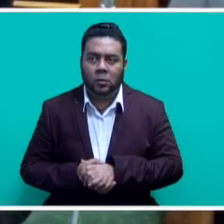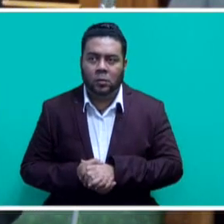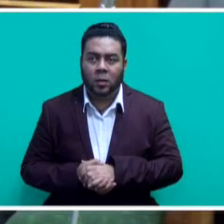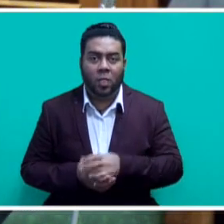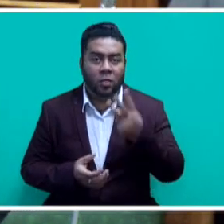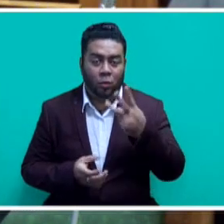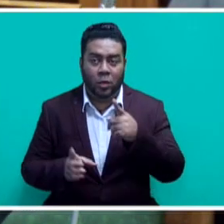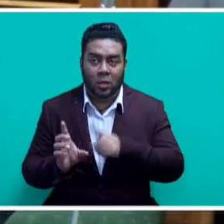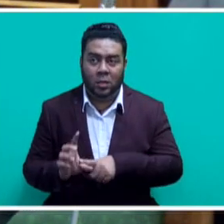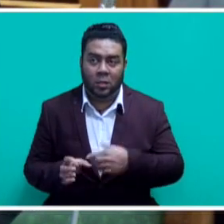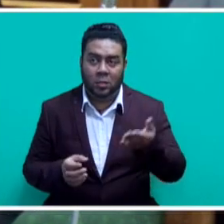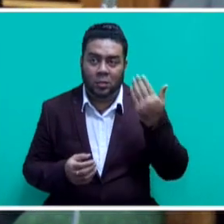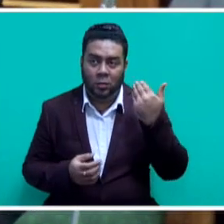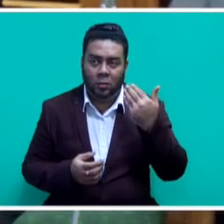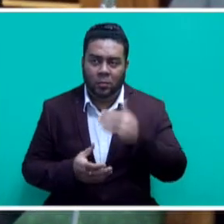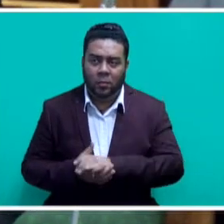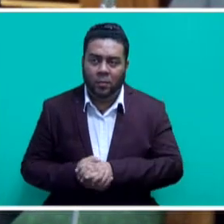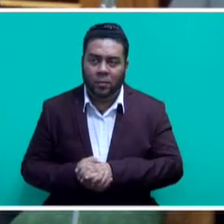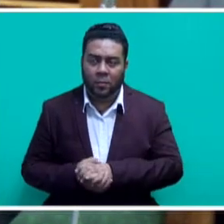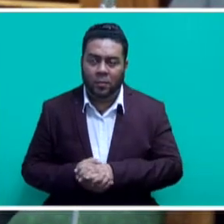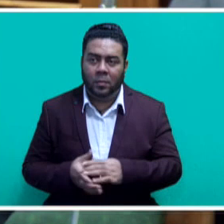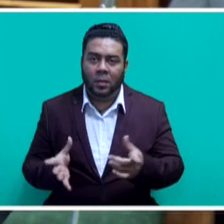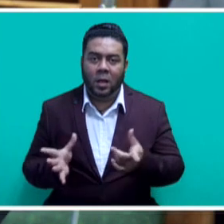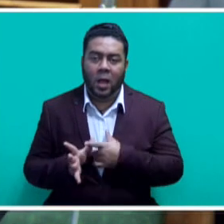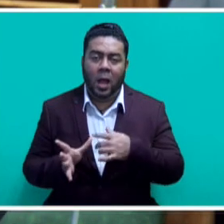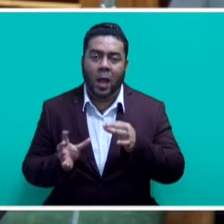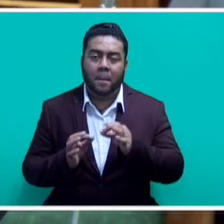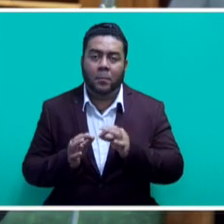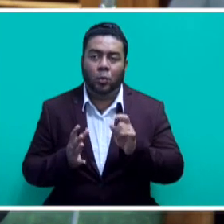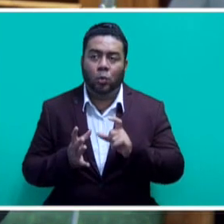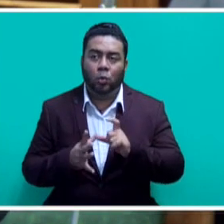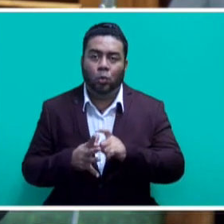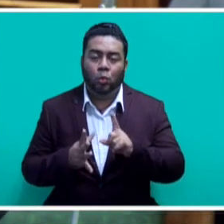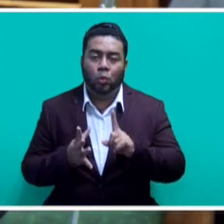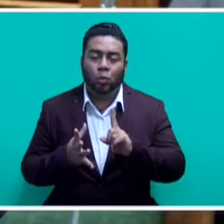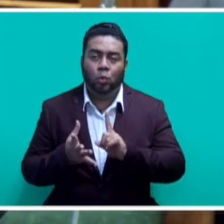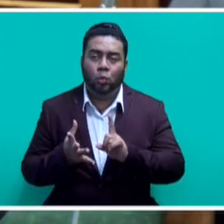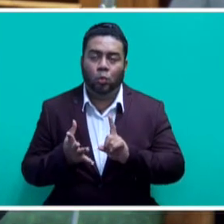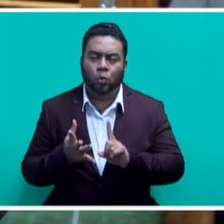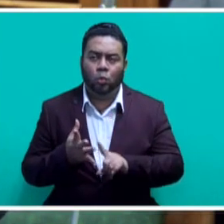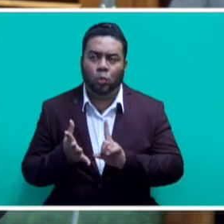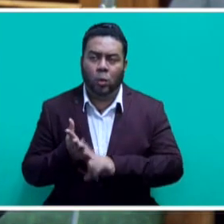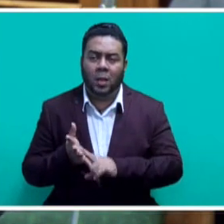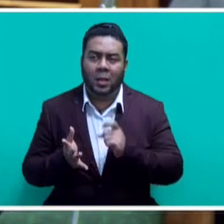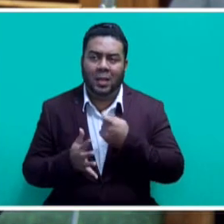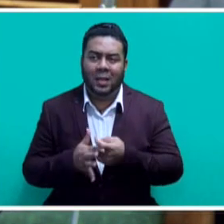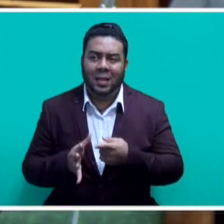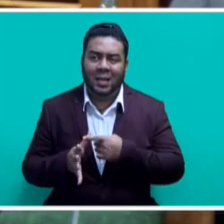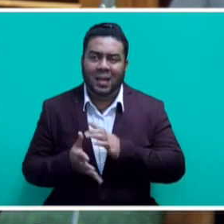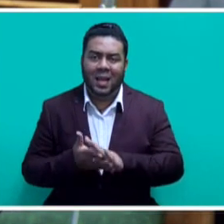3 years ago, Abdul Khan, the former CEO of FSC, his corrupt